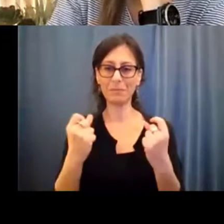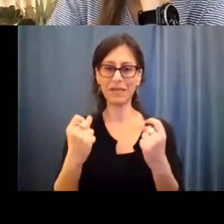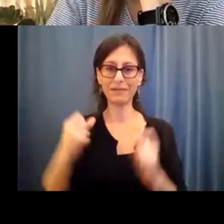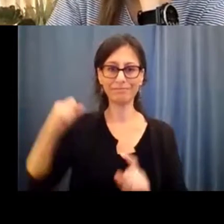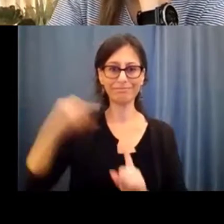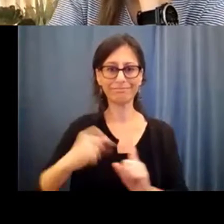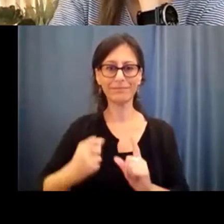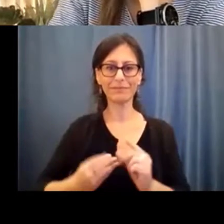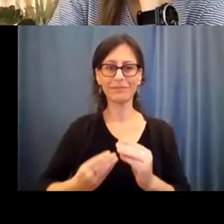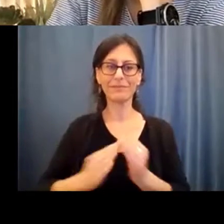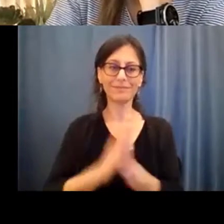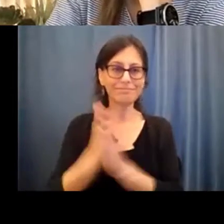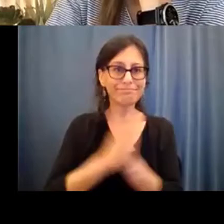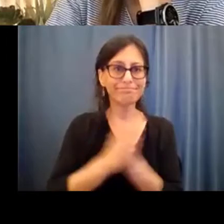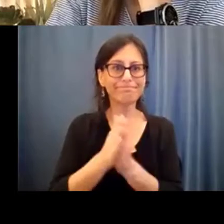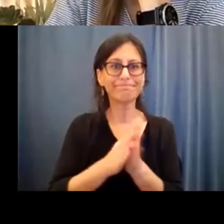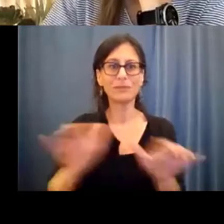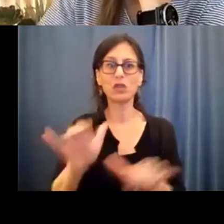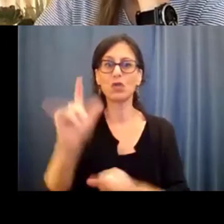butt and do it.